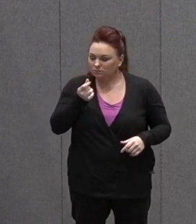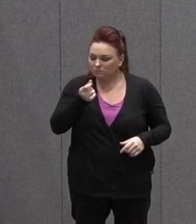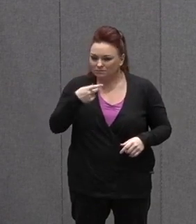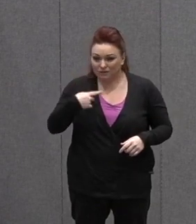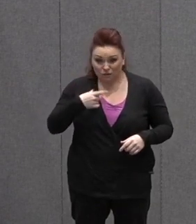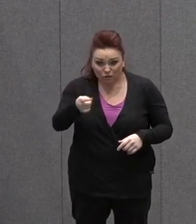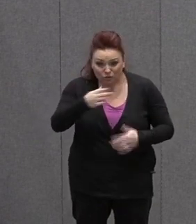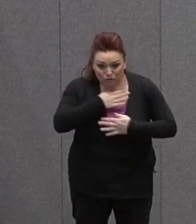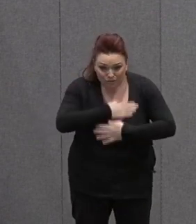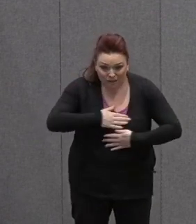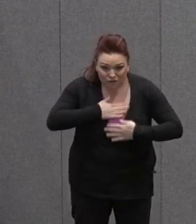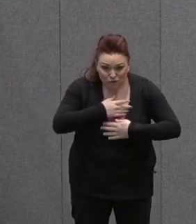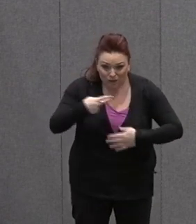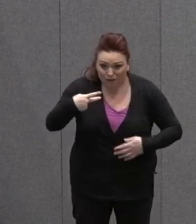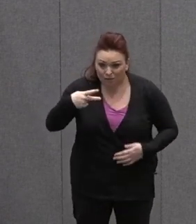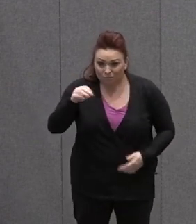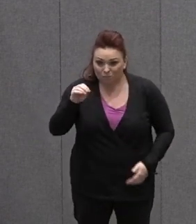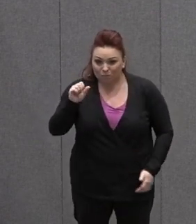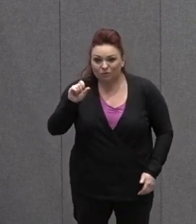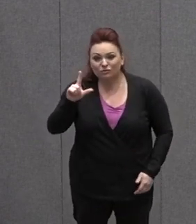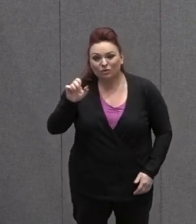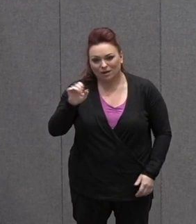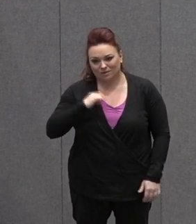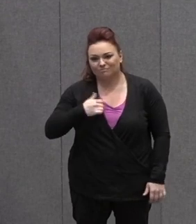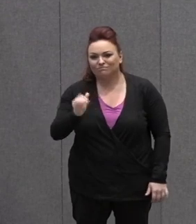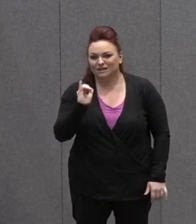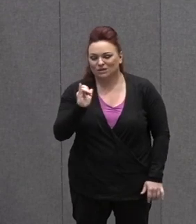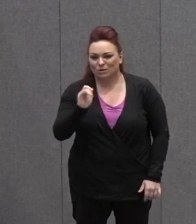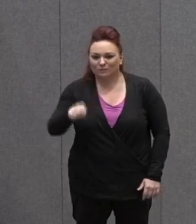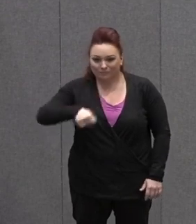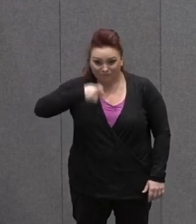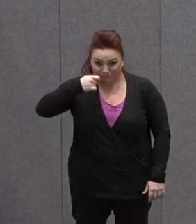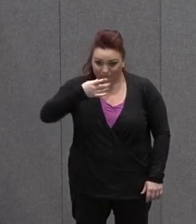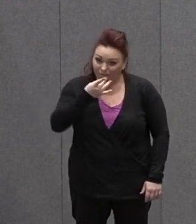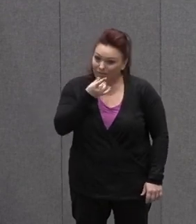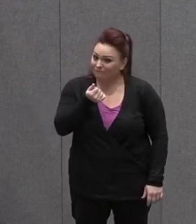like pozole? Me too. It's tasty.